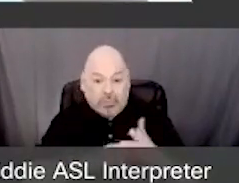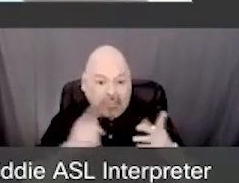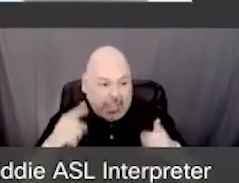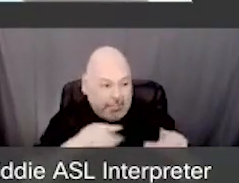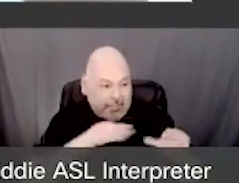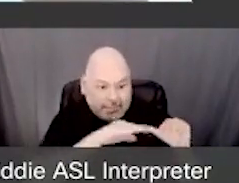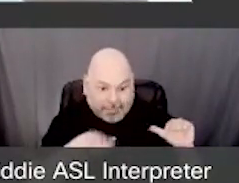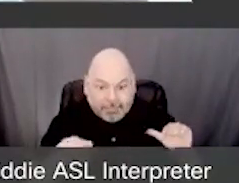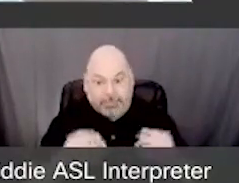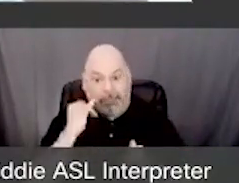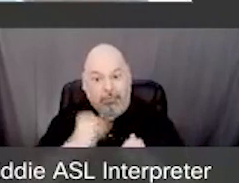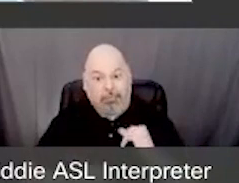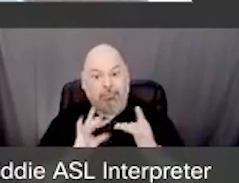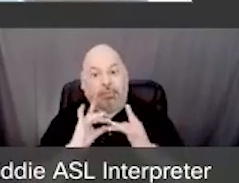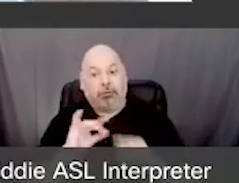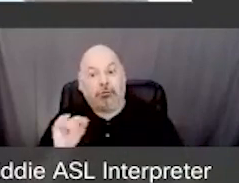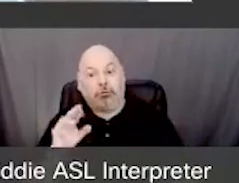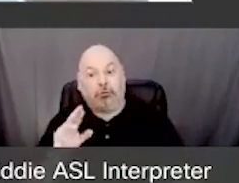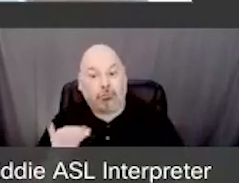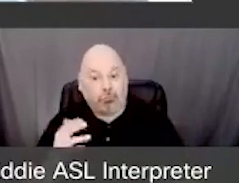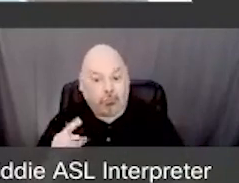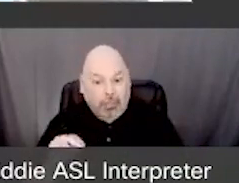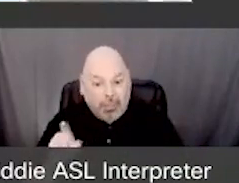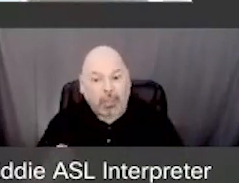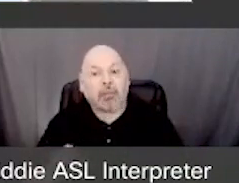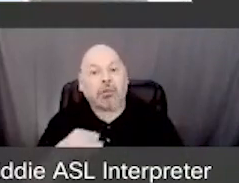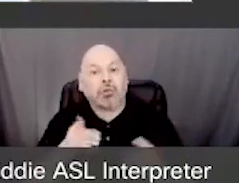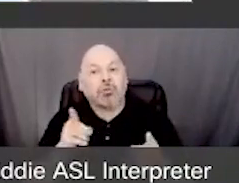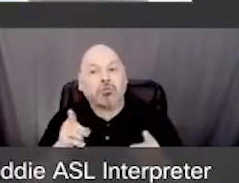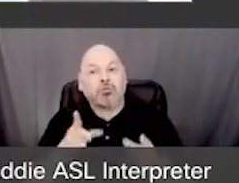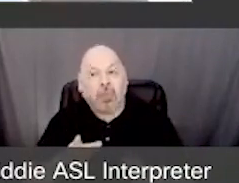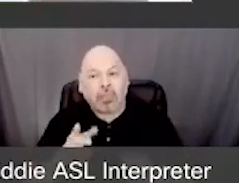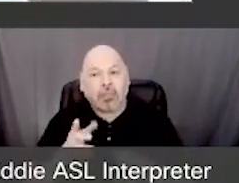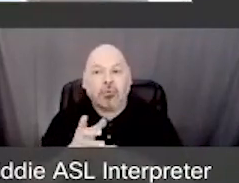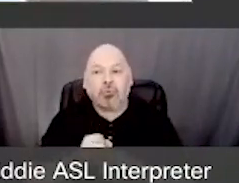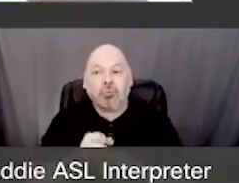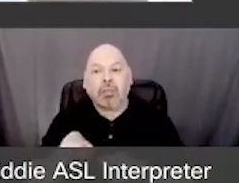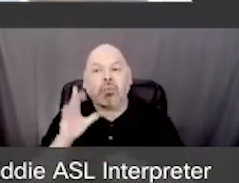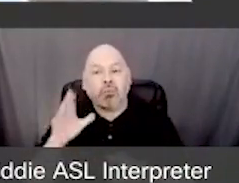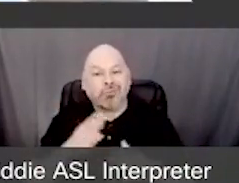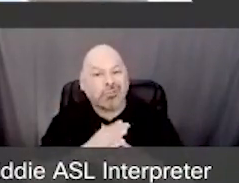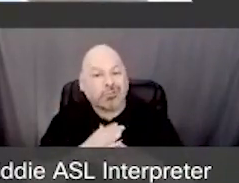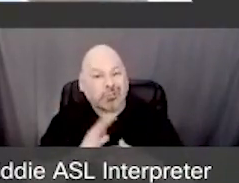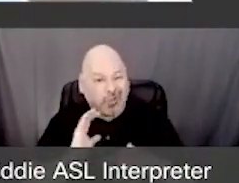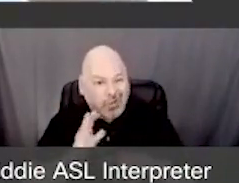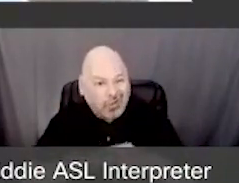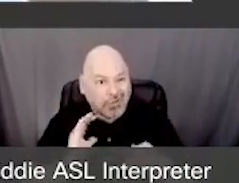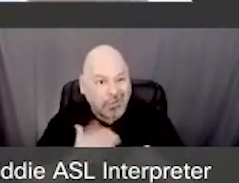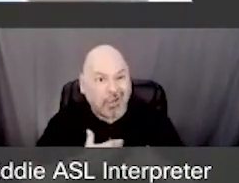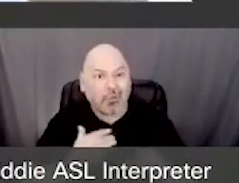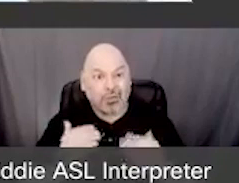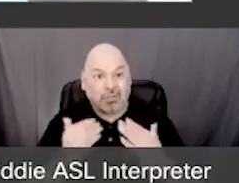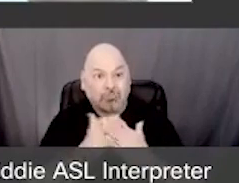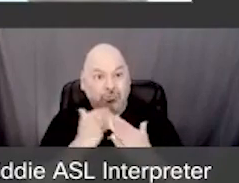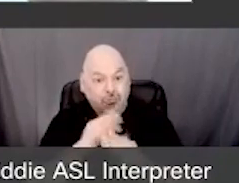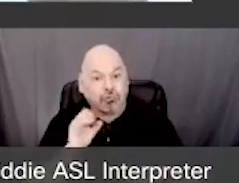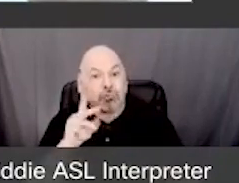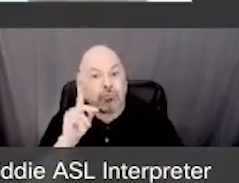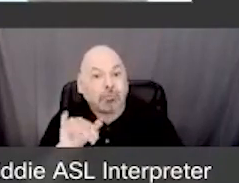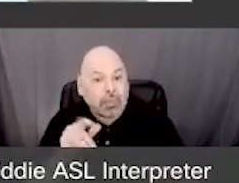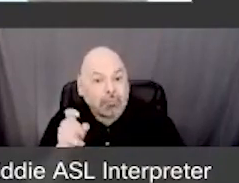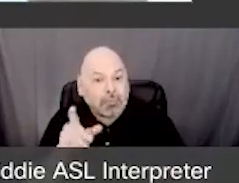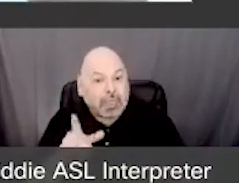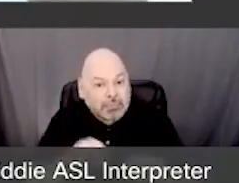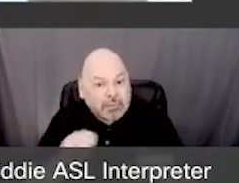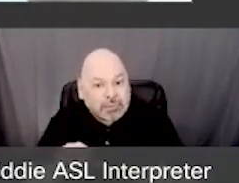last speaker is Ryan Hogue. He is our Director of Procurement. He's going to share on our new supplier management